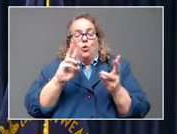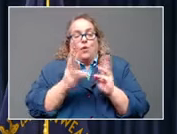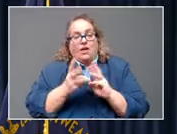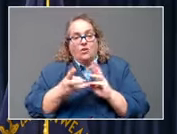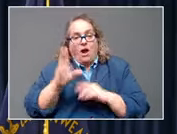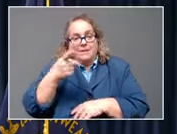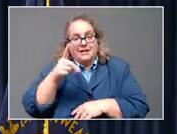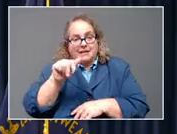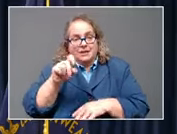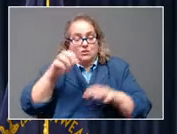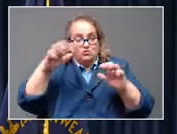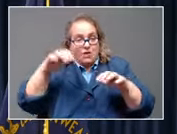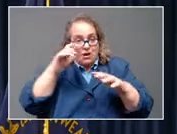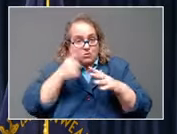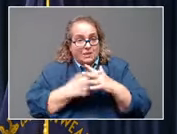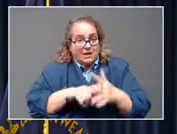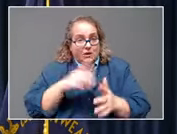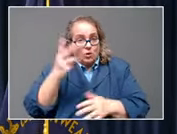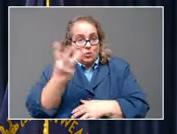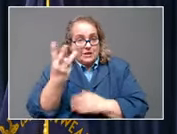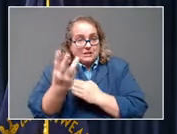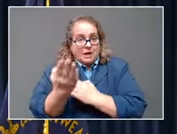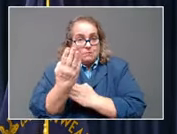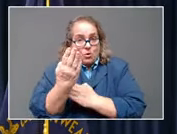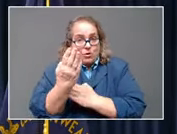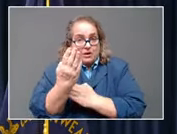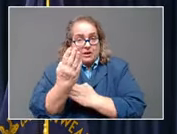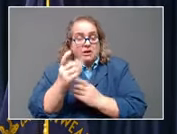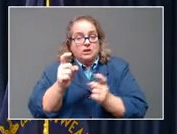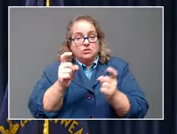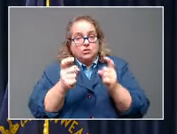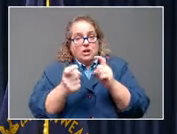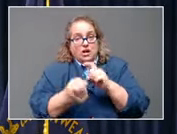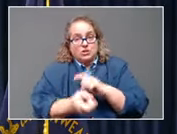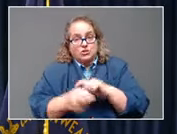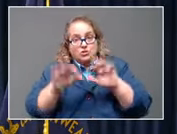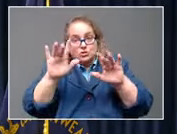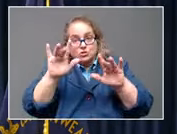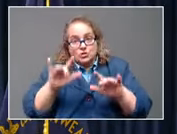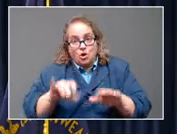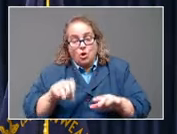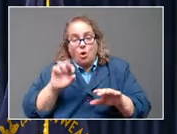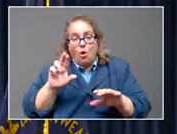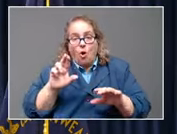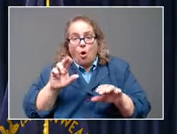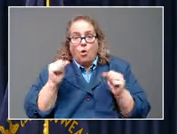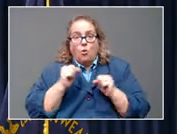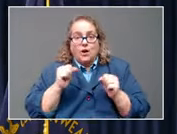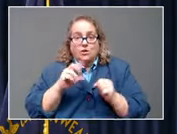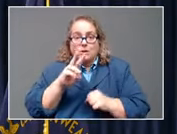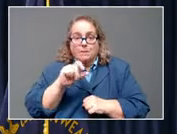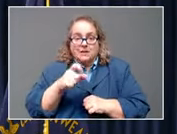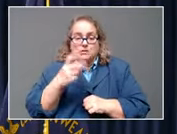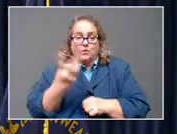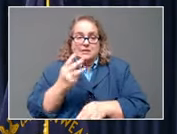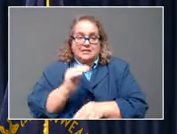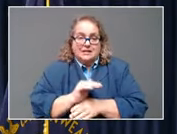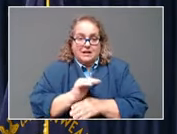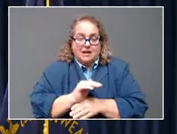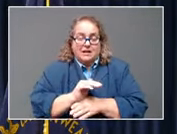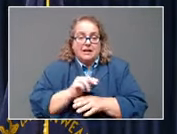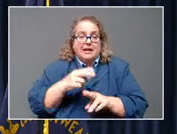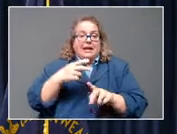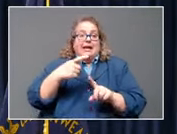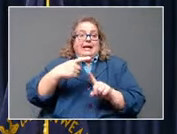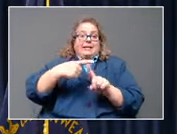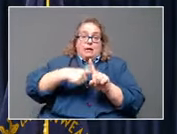Wednesday morning and transition to snow and or wintry mix Wednesday night behind a cold front. Temperatures will crash from